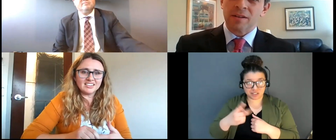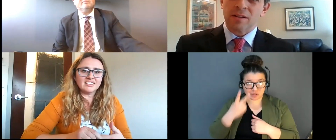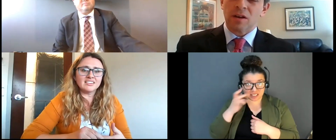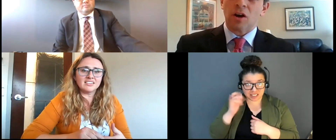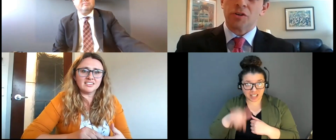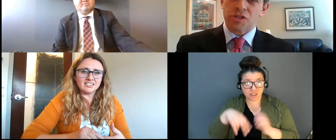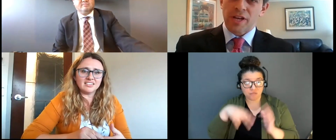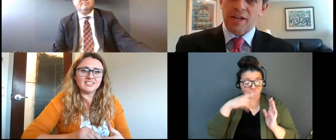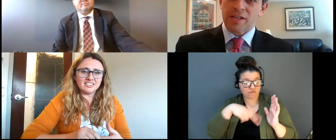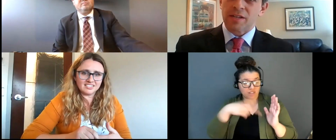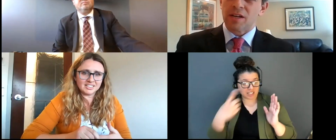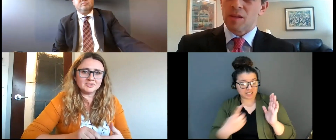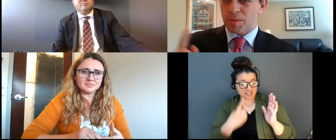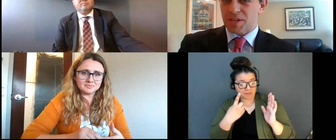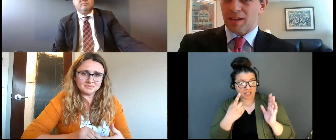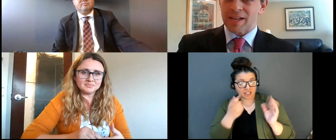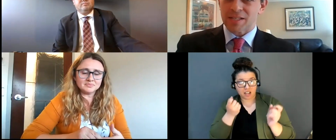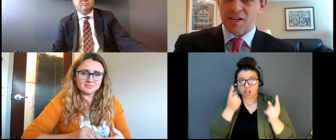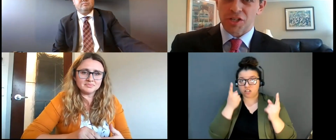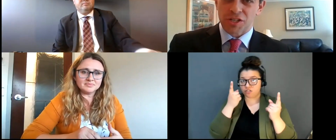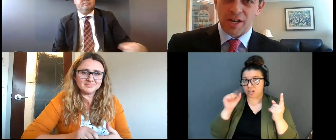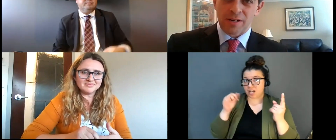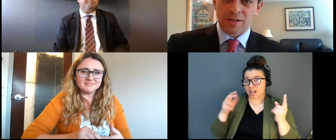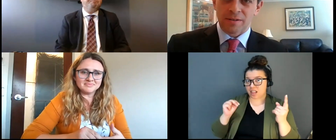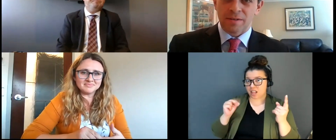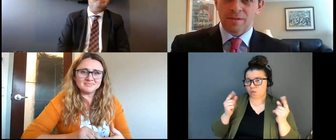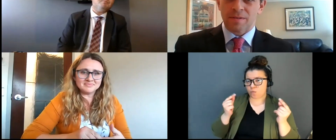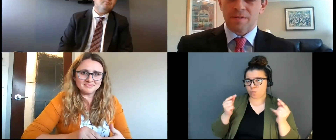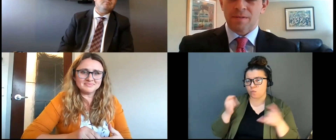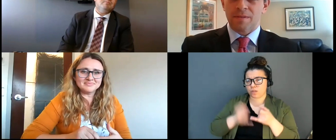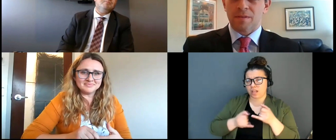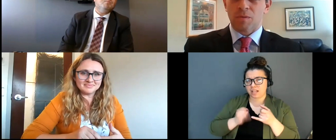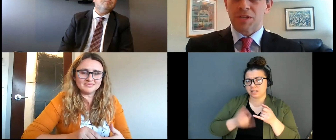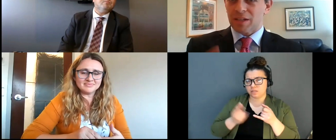something, understand it. And then what was that last thing she said?